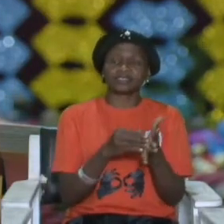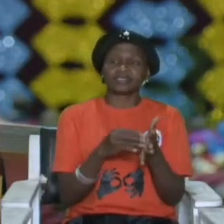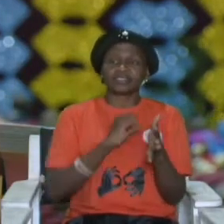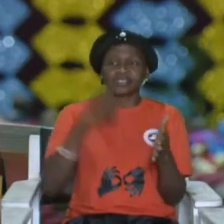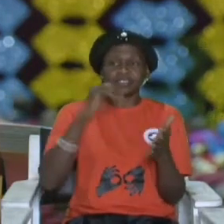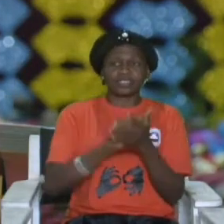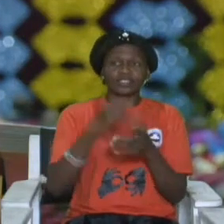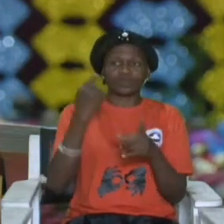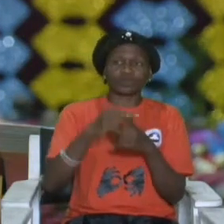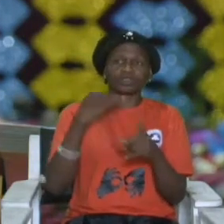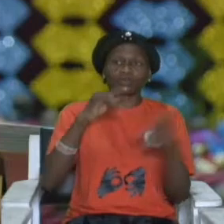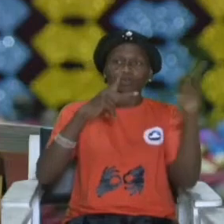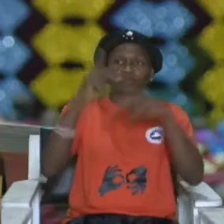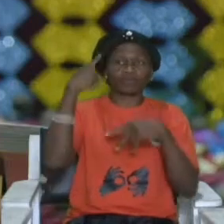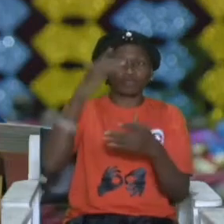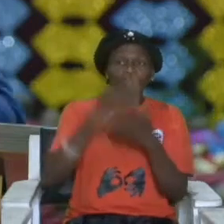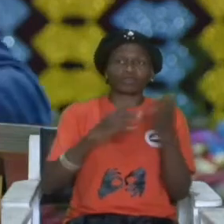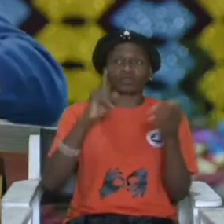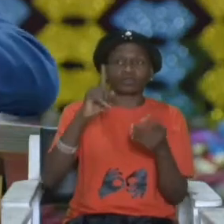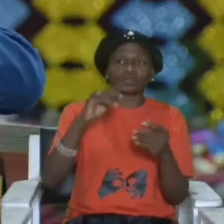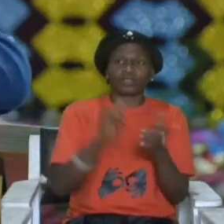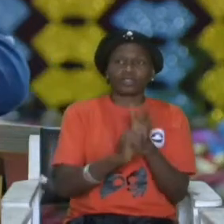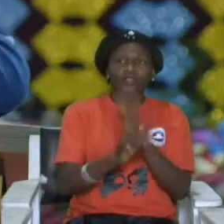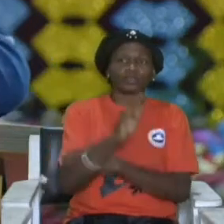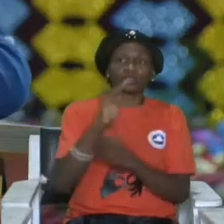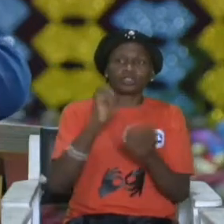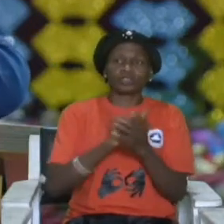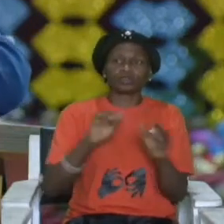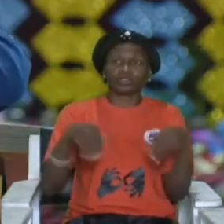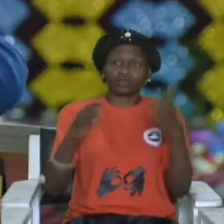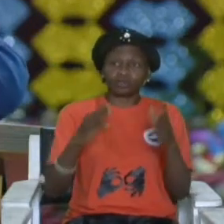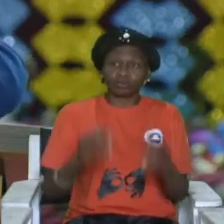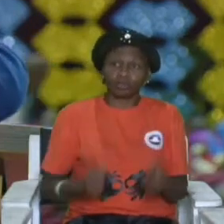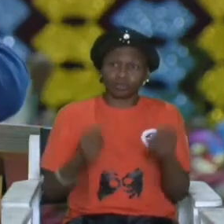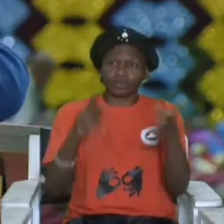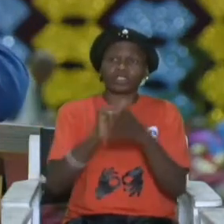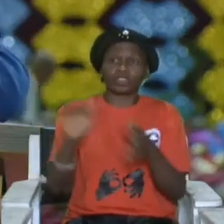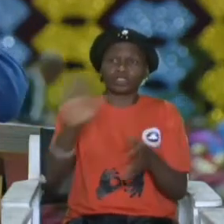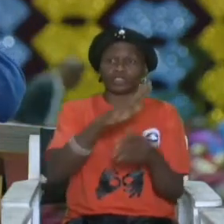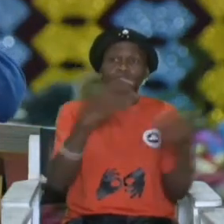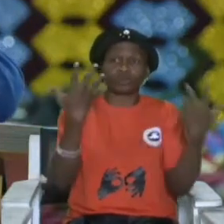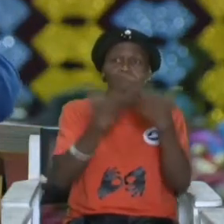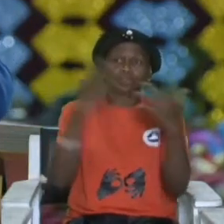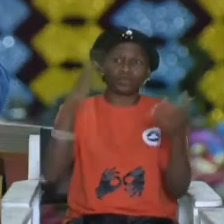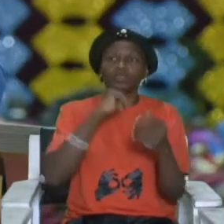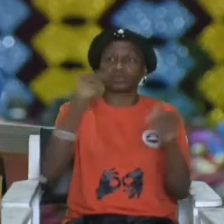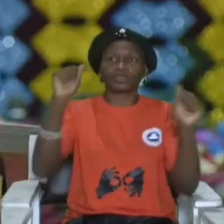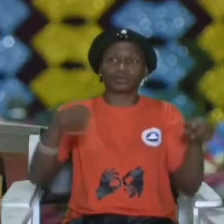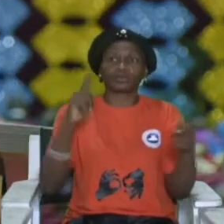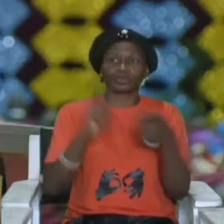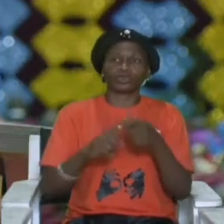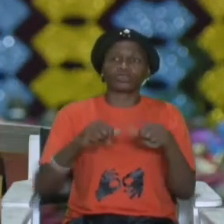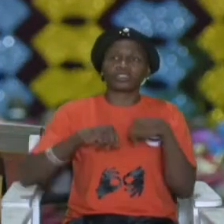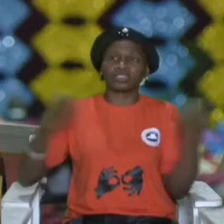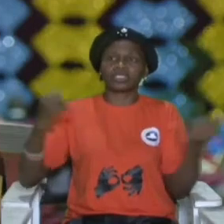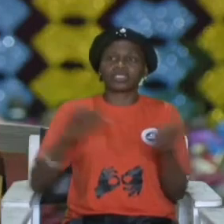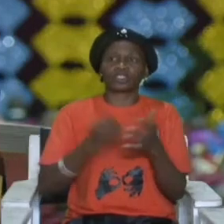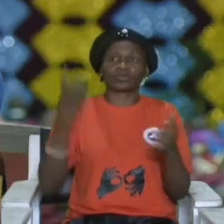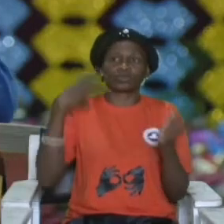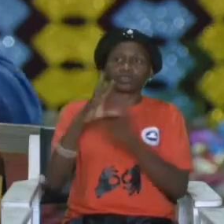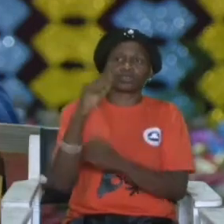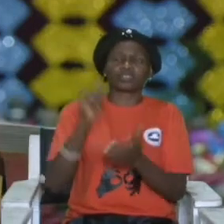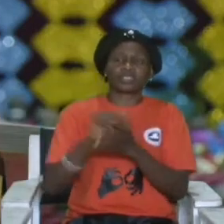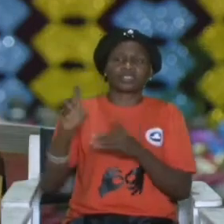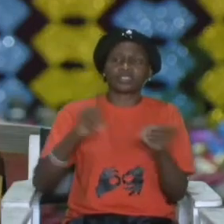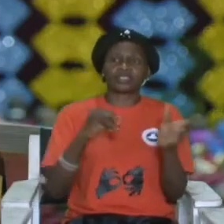that's a word of prophecy for someone, that God will give you a promotion that your colleagues we will not be able to deny it was God who did